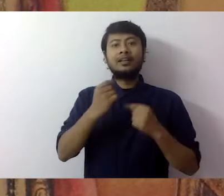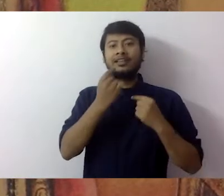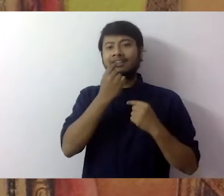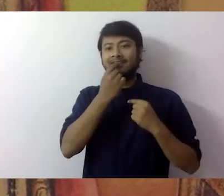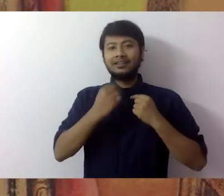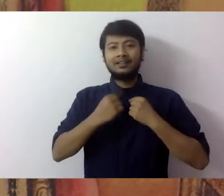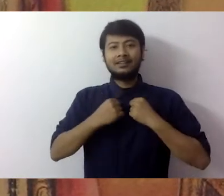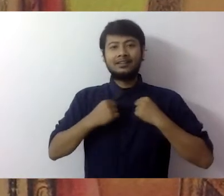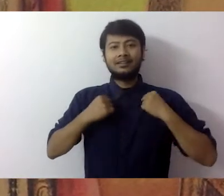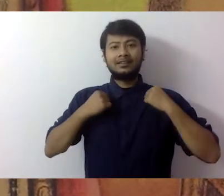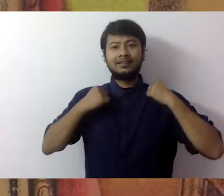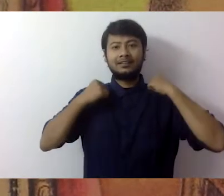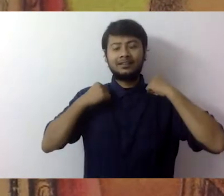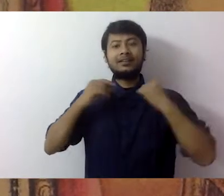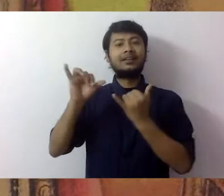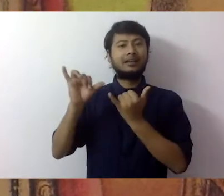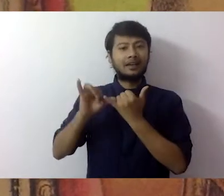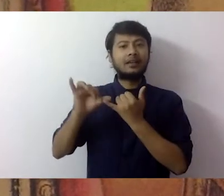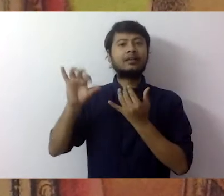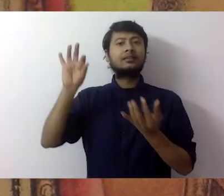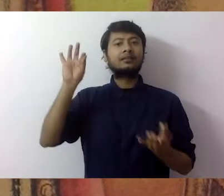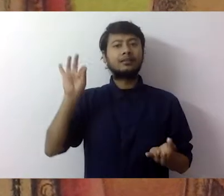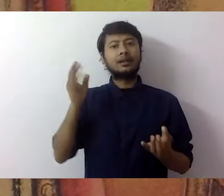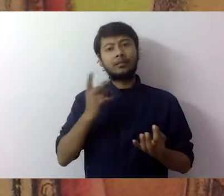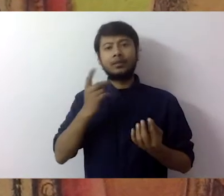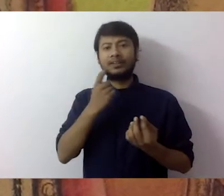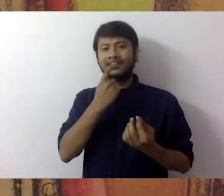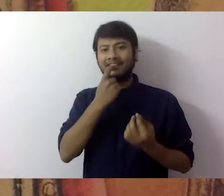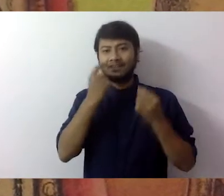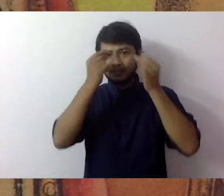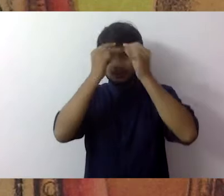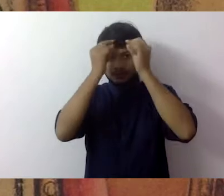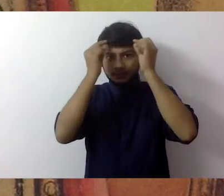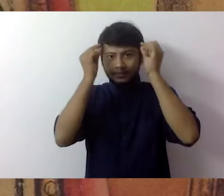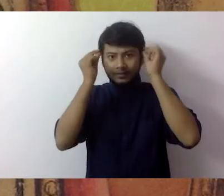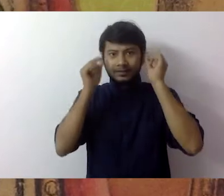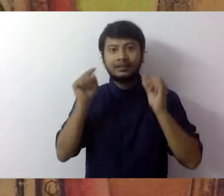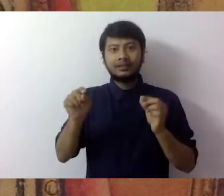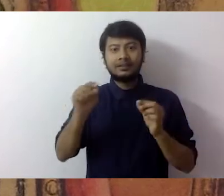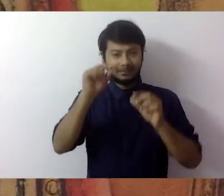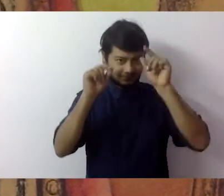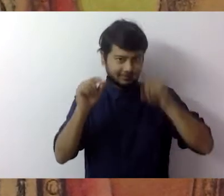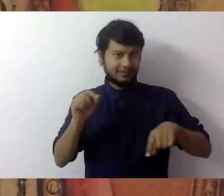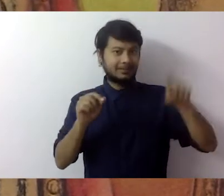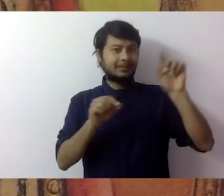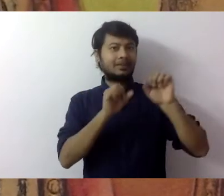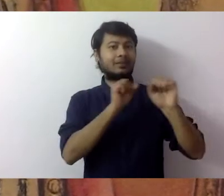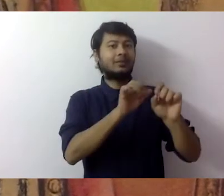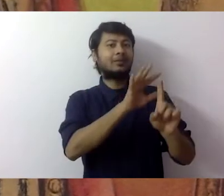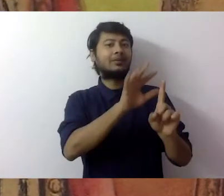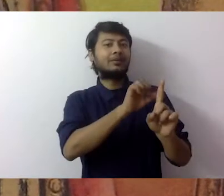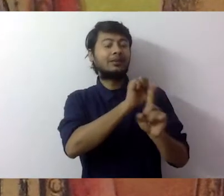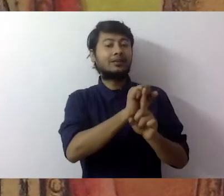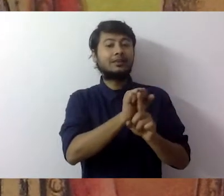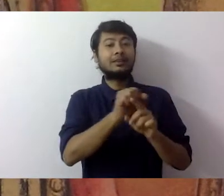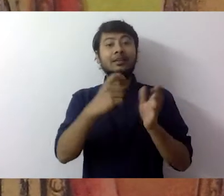pearls worn by Radha and Krishna are made with tiny dots of white paint, and that's something that you see almost exactly the same